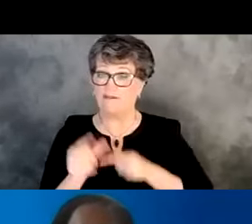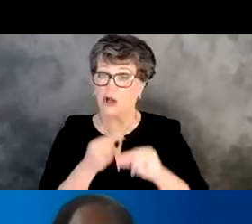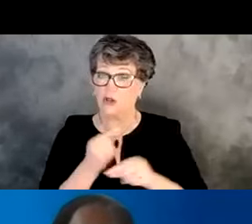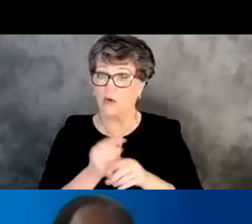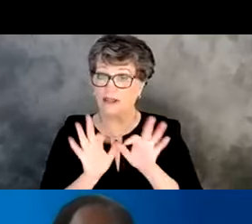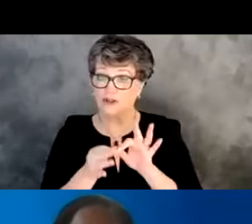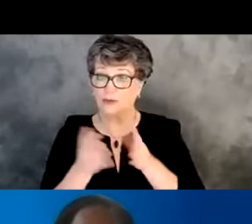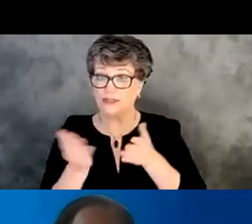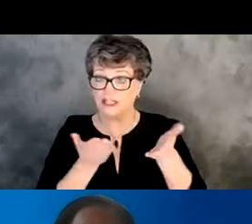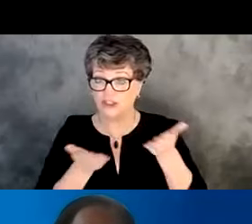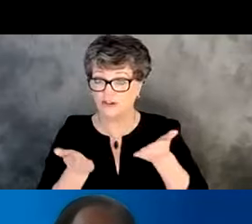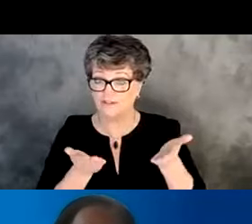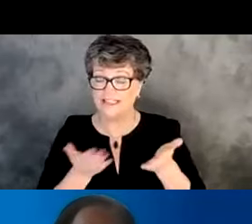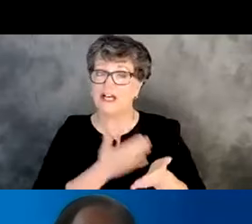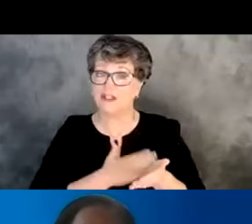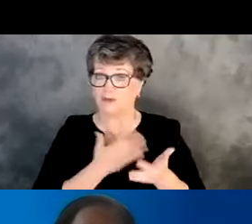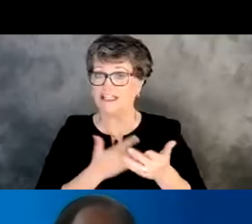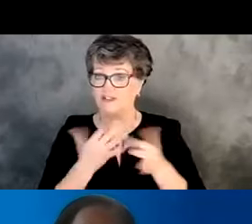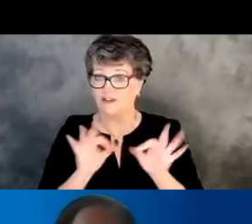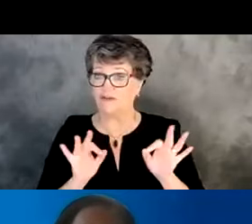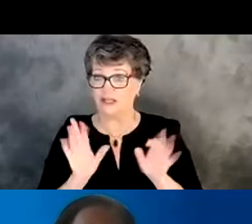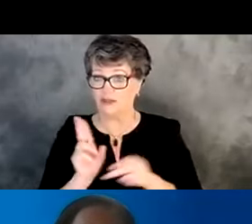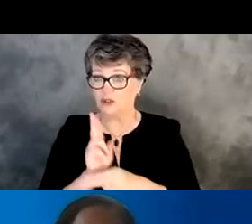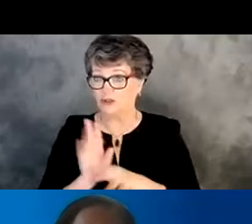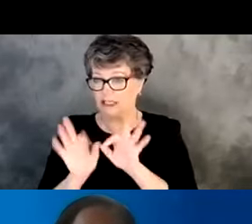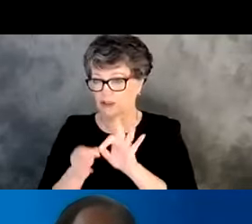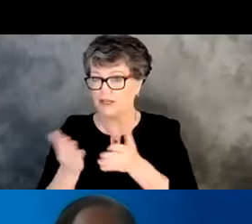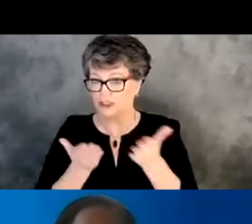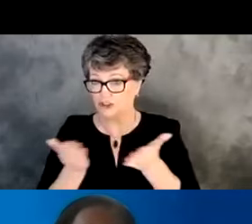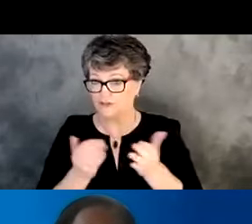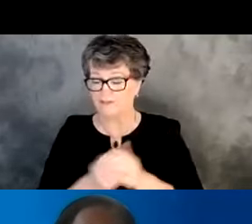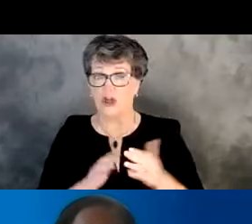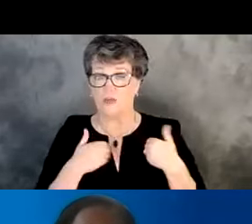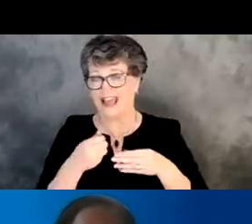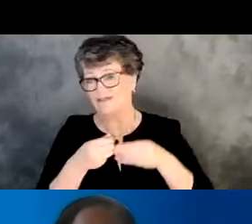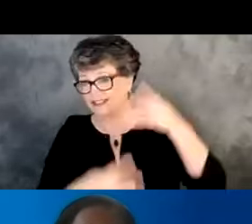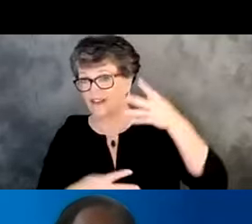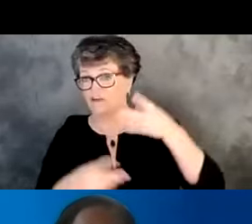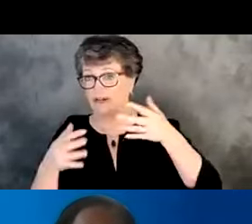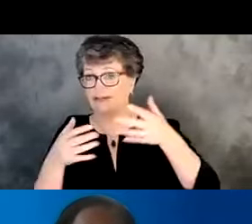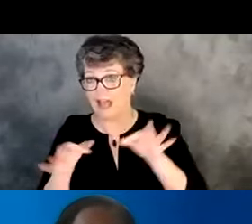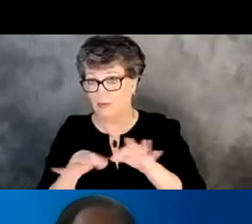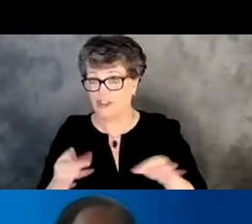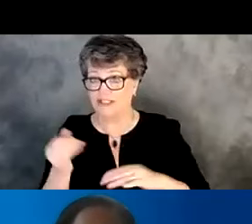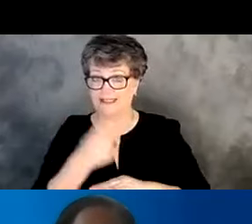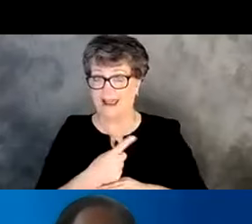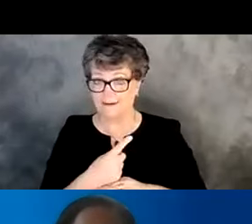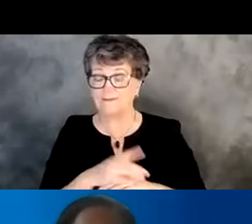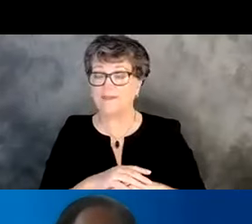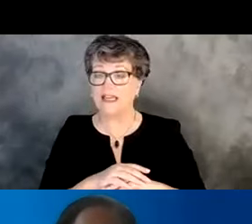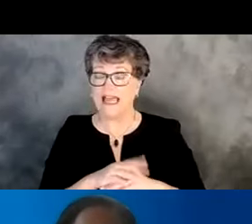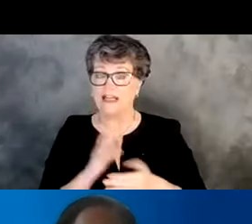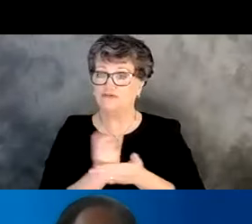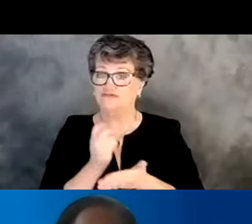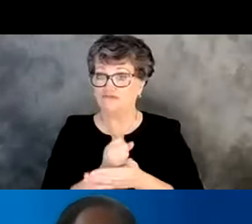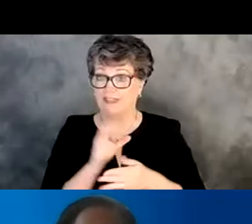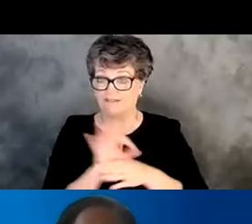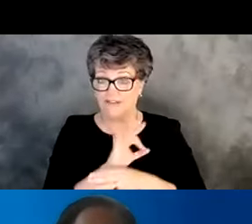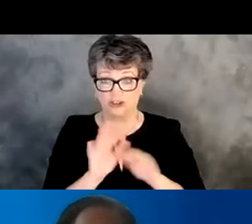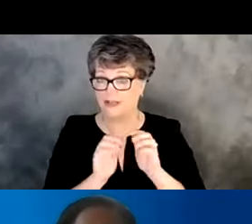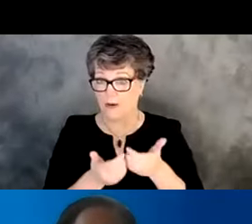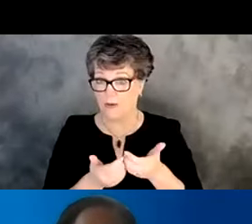services, so please feel free to utilize that. We have multiple languages here today. To utilize that function, you